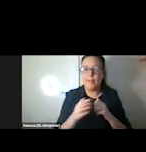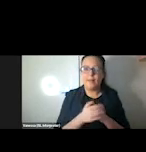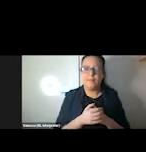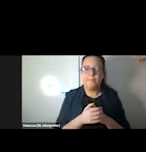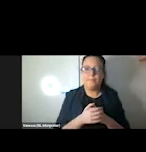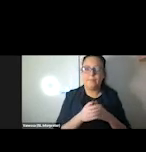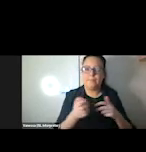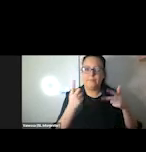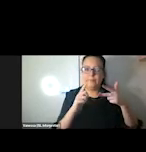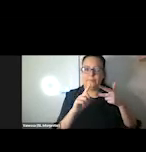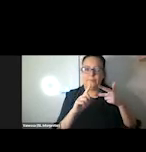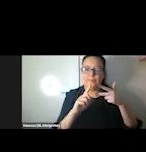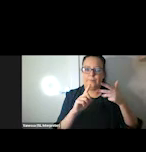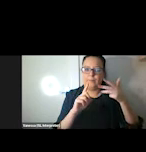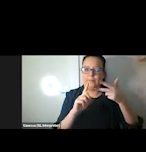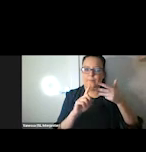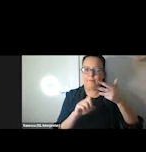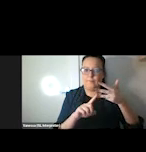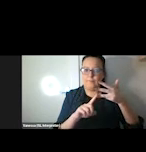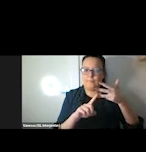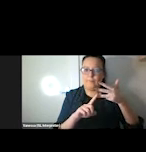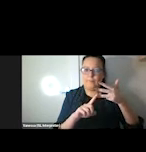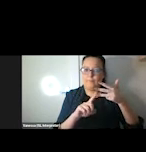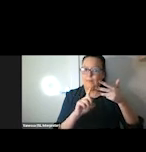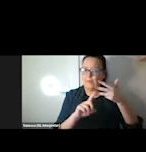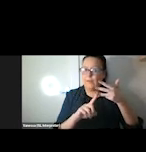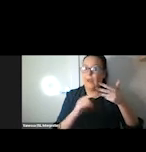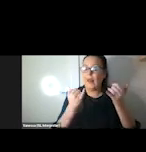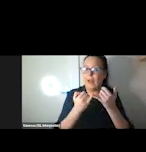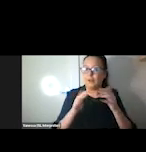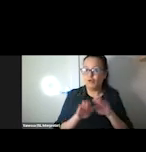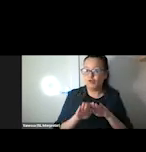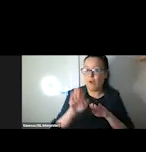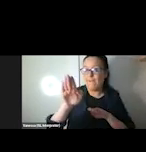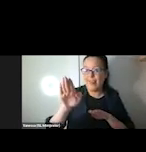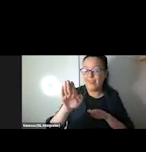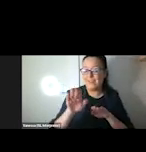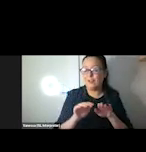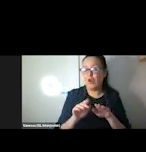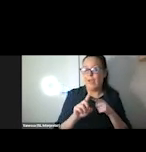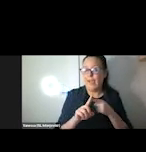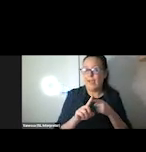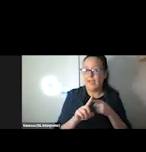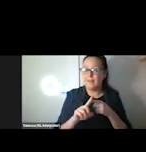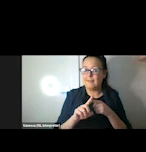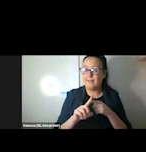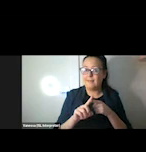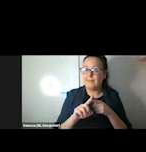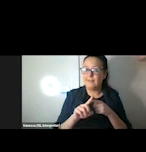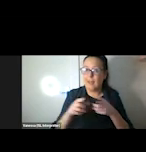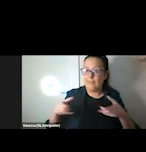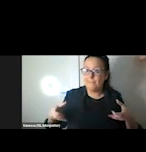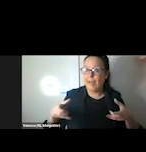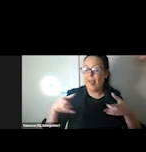horizontal and vertical circulation include travelators and escalators. There's guidance on balconies, and this is something that